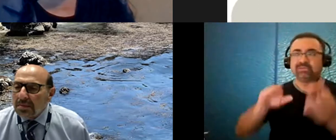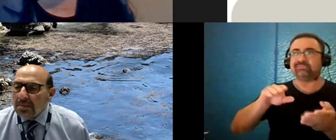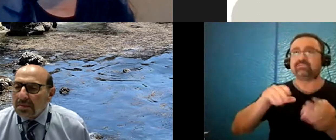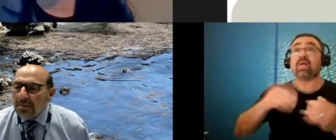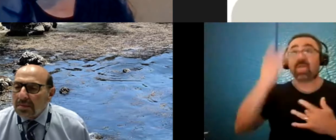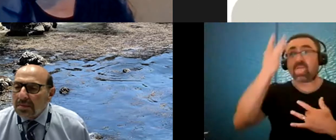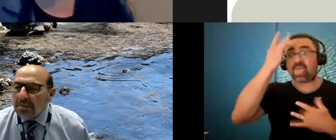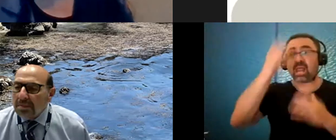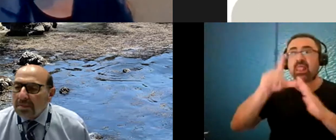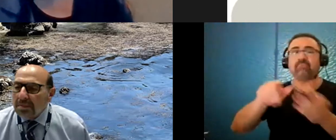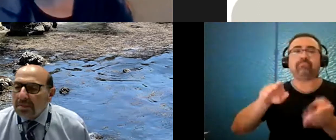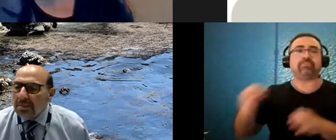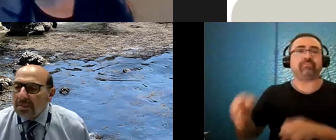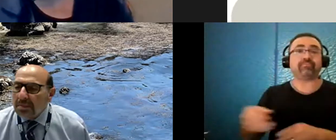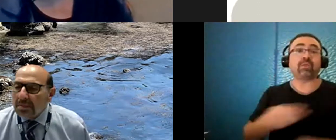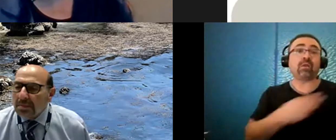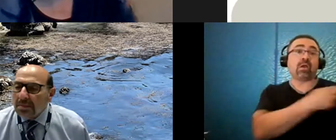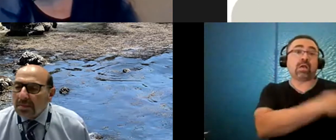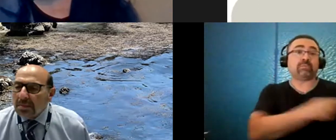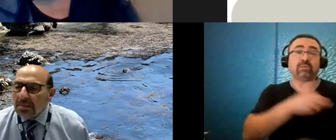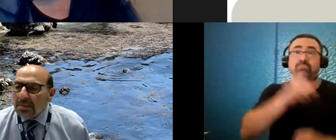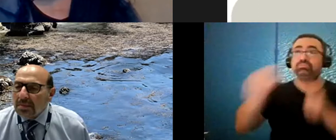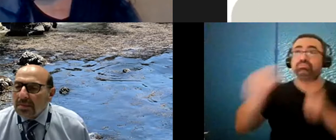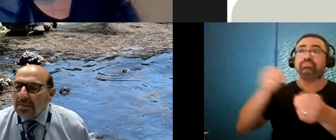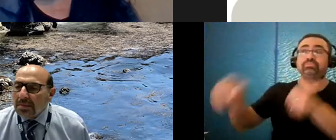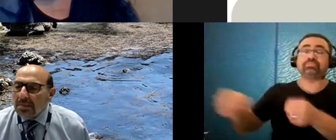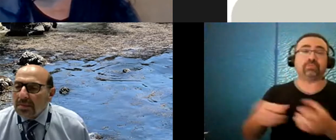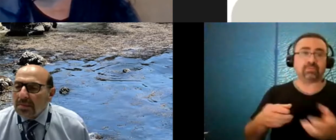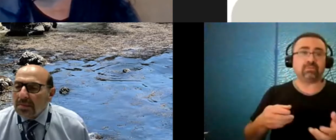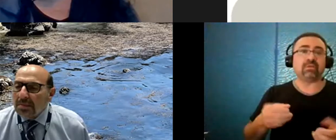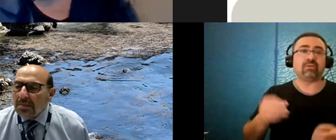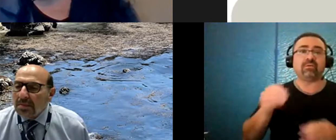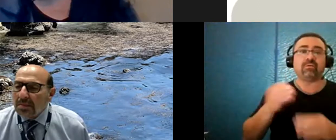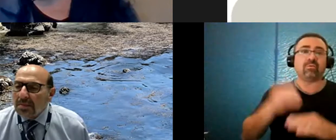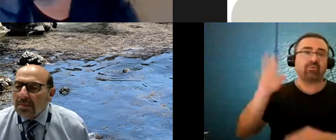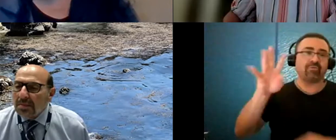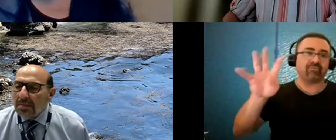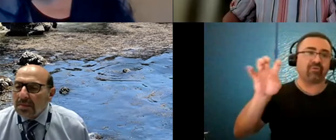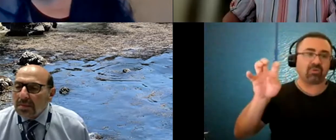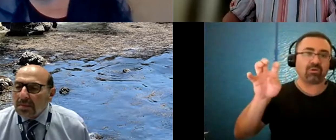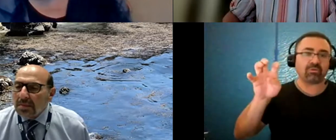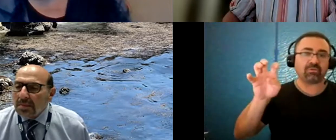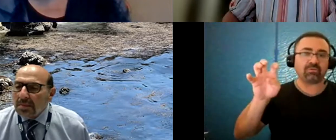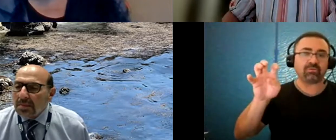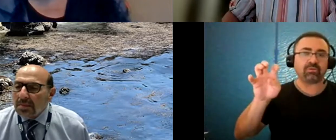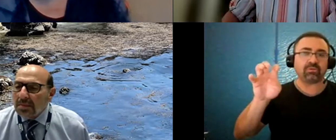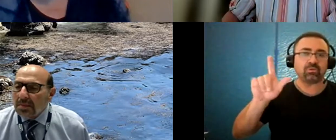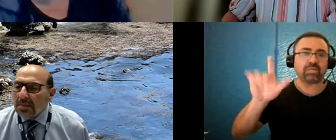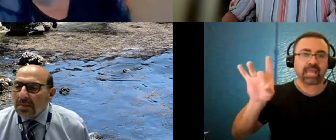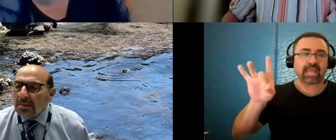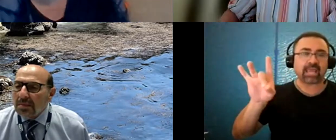When you look at our hospitalizations, we do have over 400, I think there was